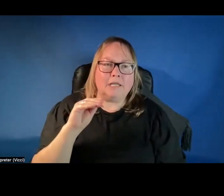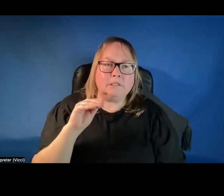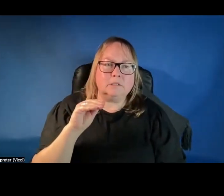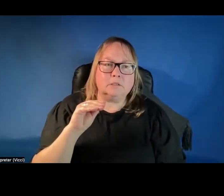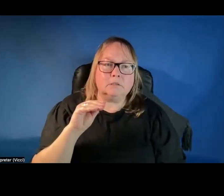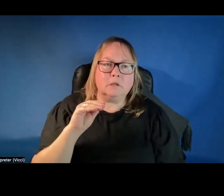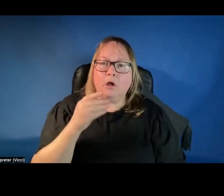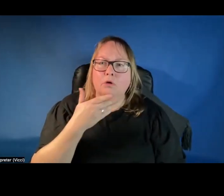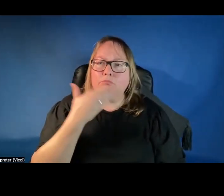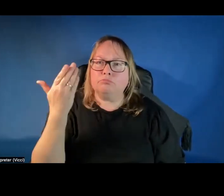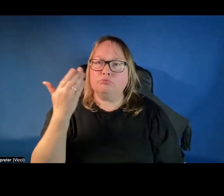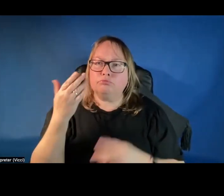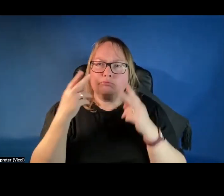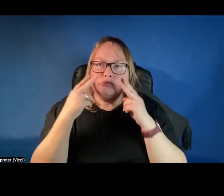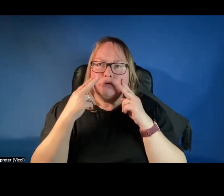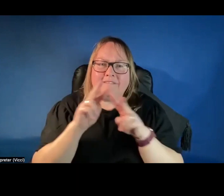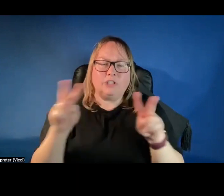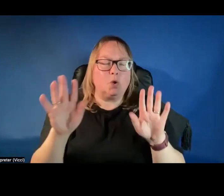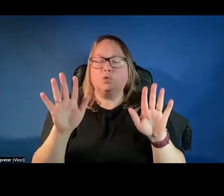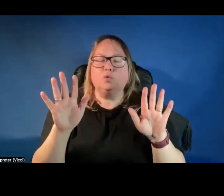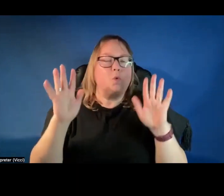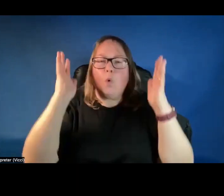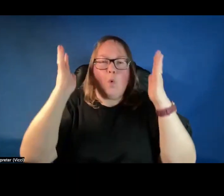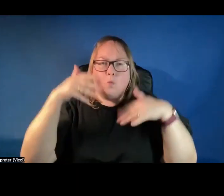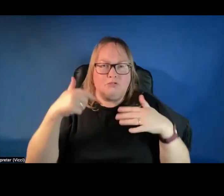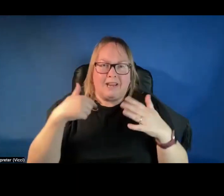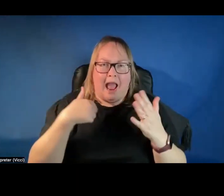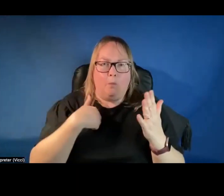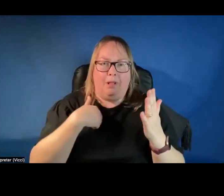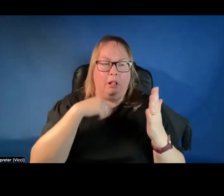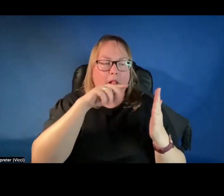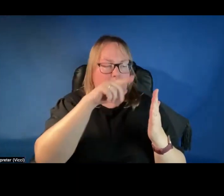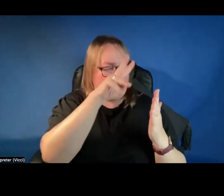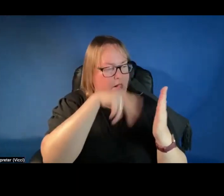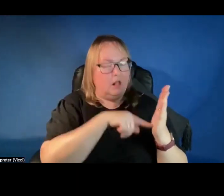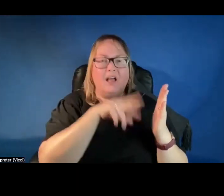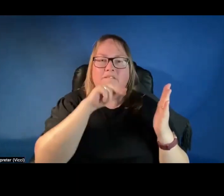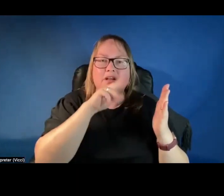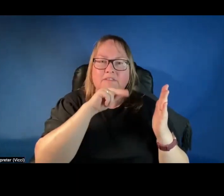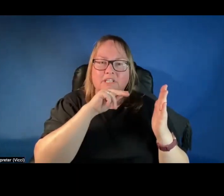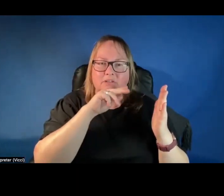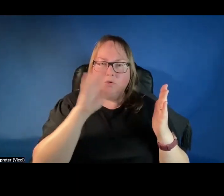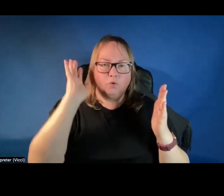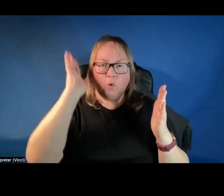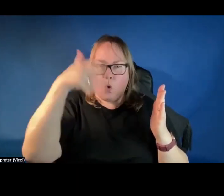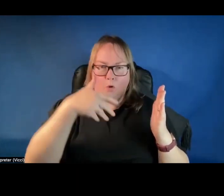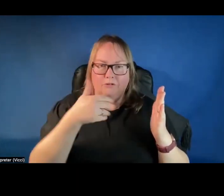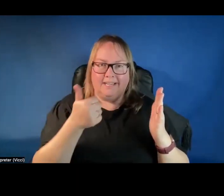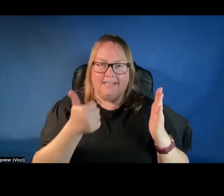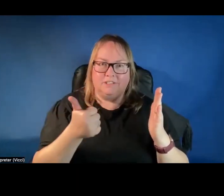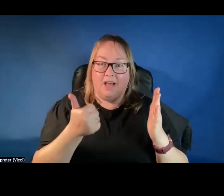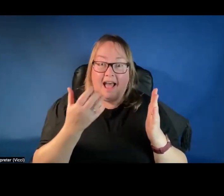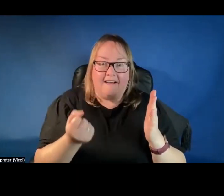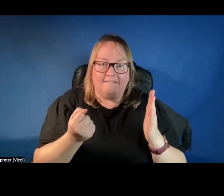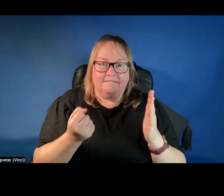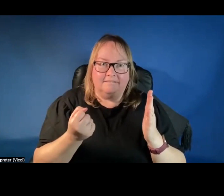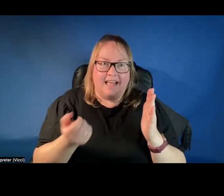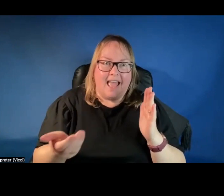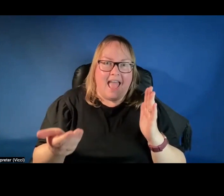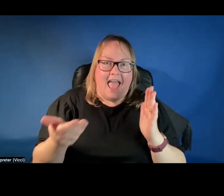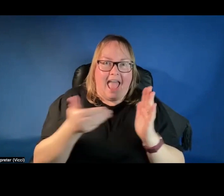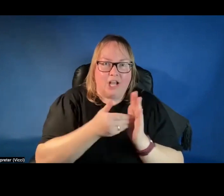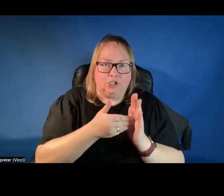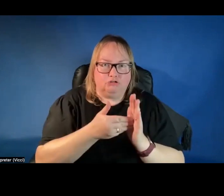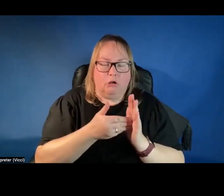the visual aspect, but we'll be reading everything out that's on the slides as well. So it's there as a kind of extra